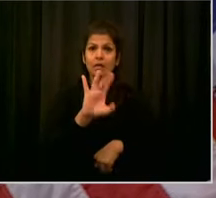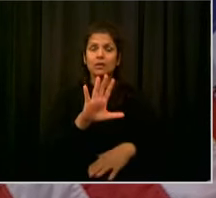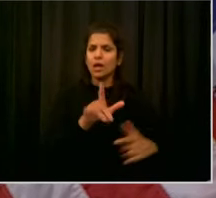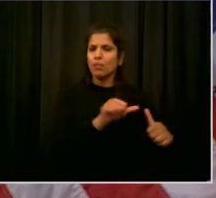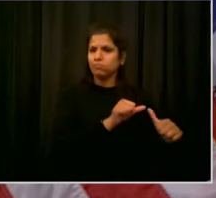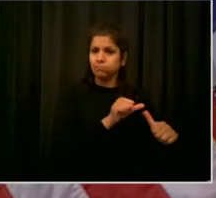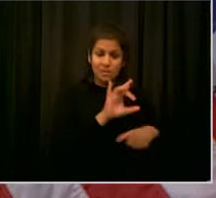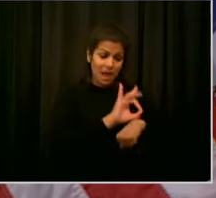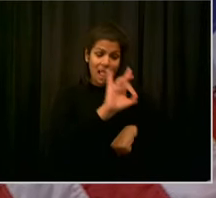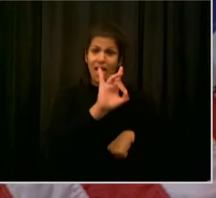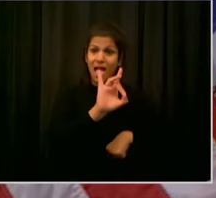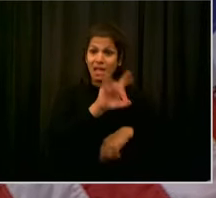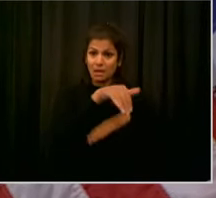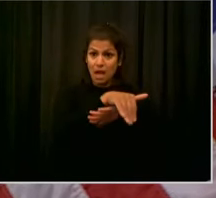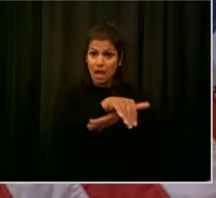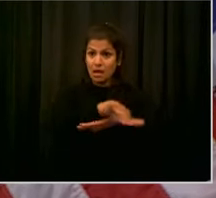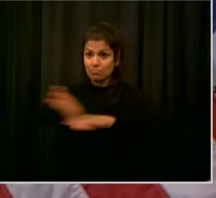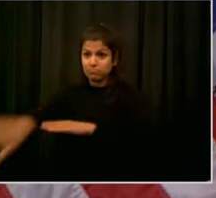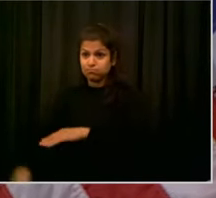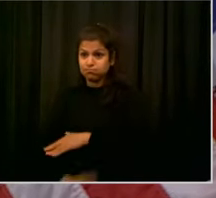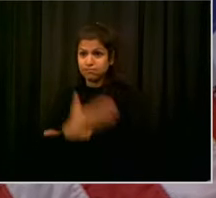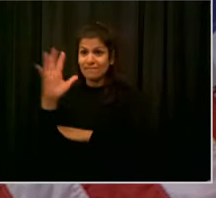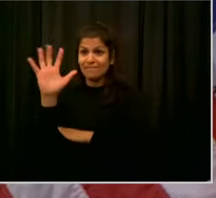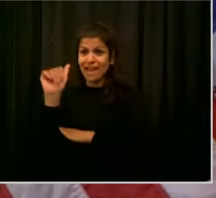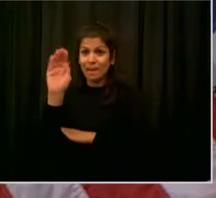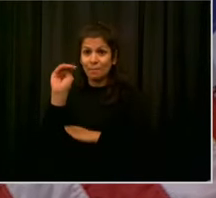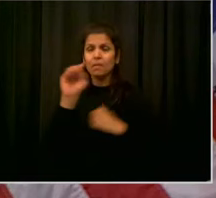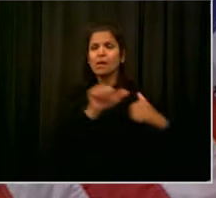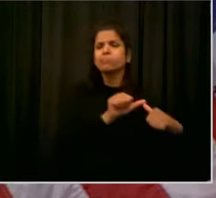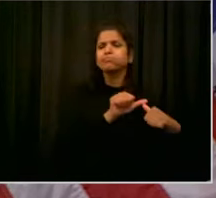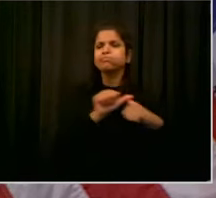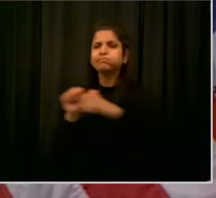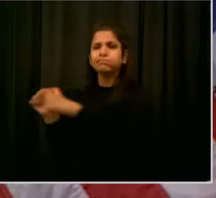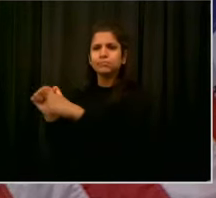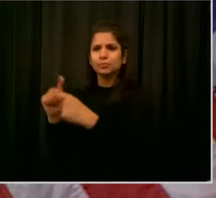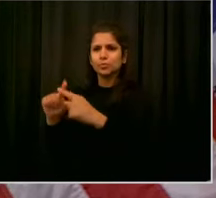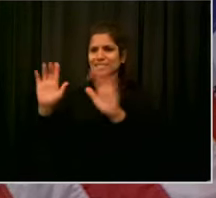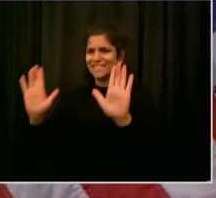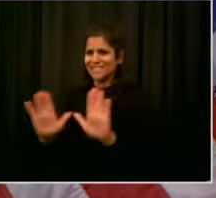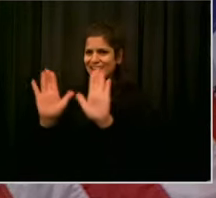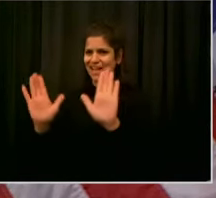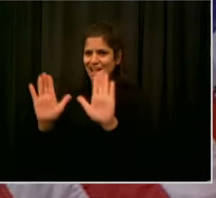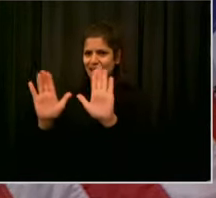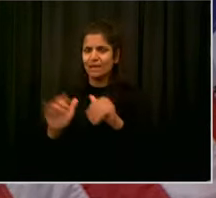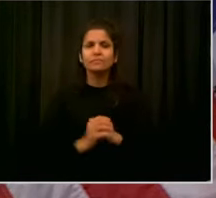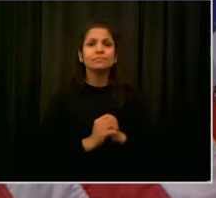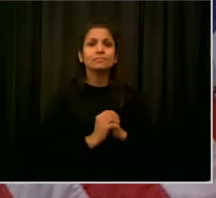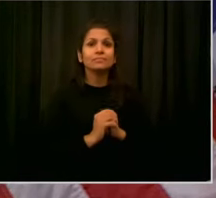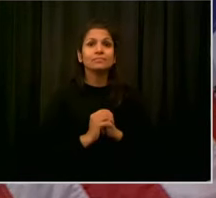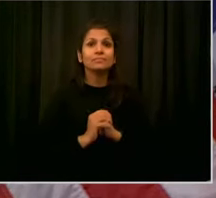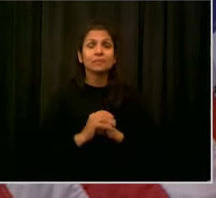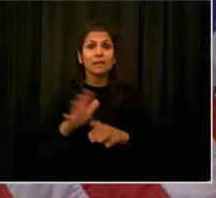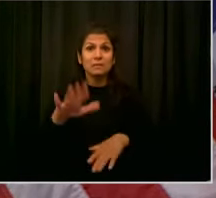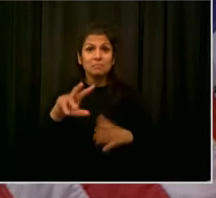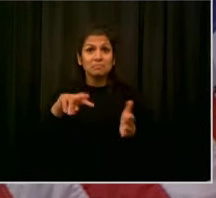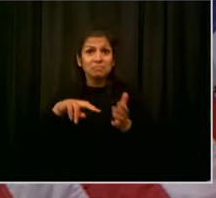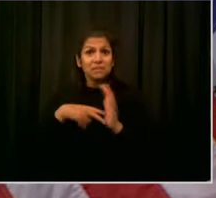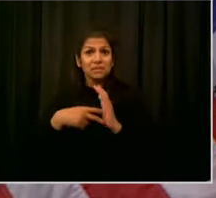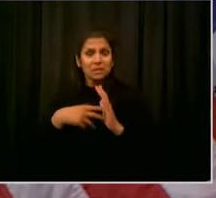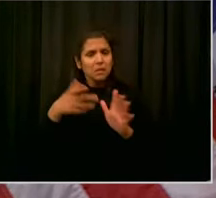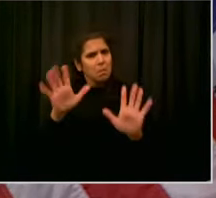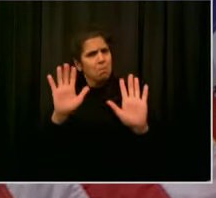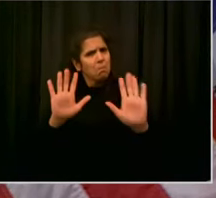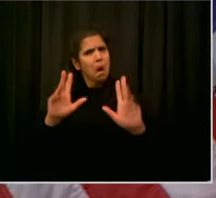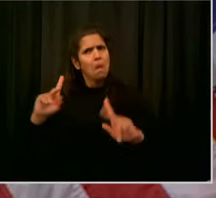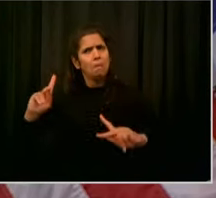And then we go right into the reopening. So folks who are working on their stores right now to get ready for the reopening, they're going to be doing